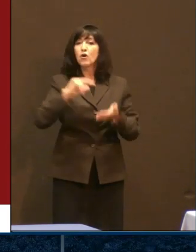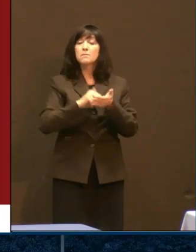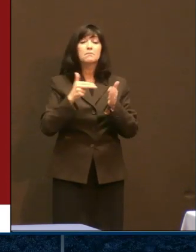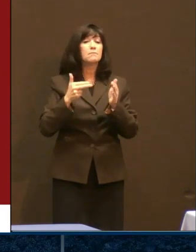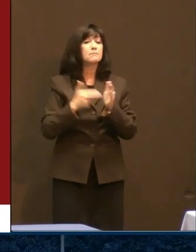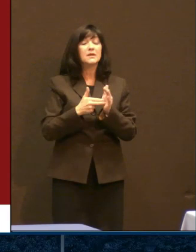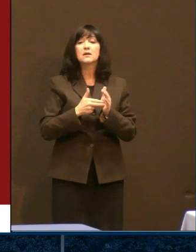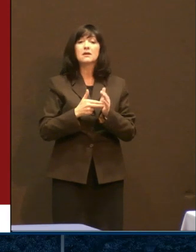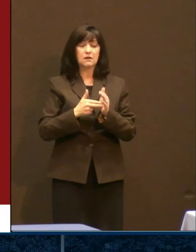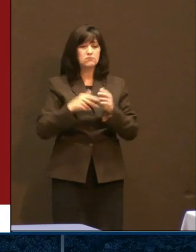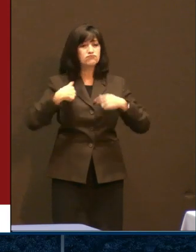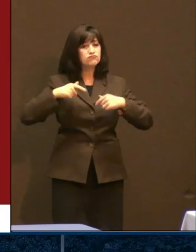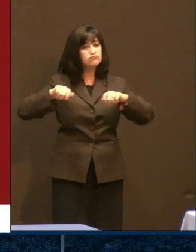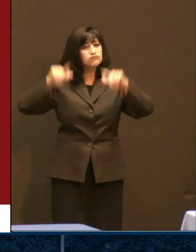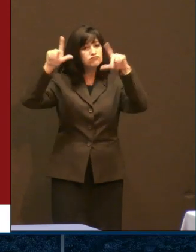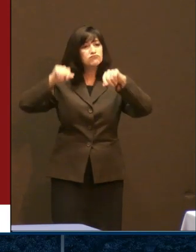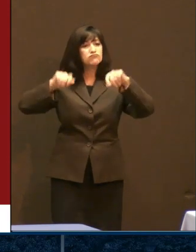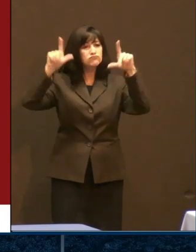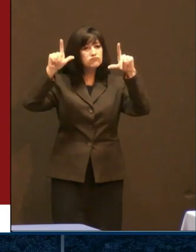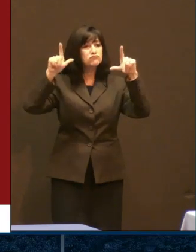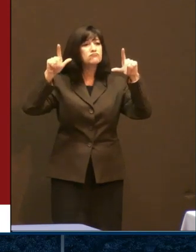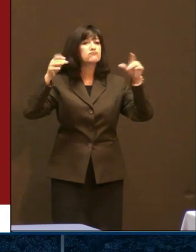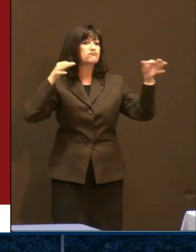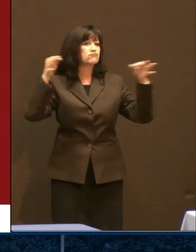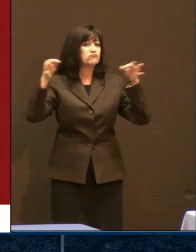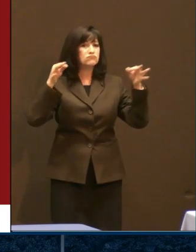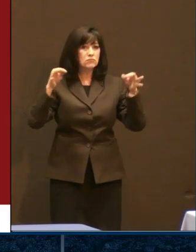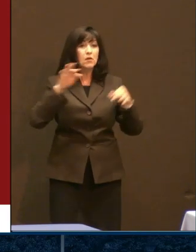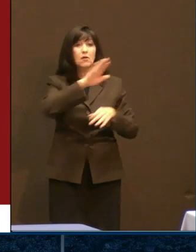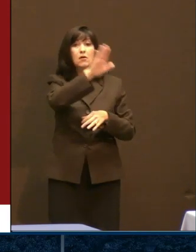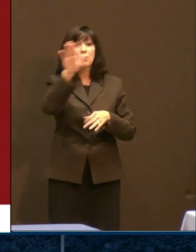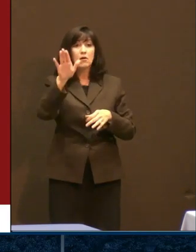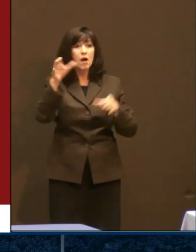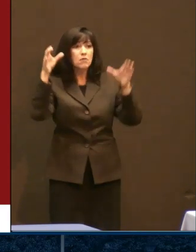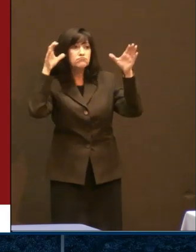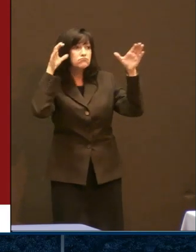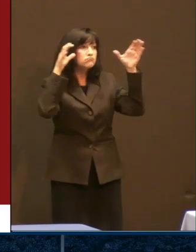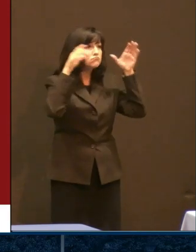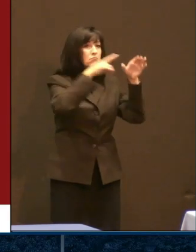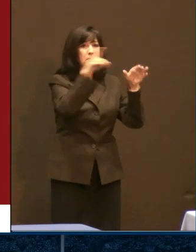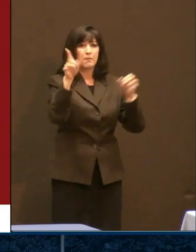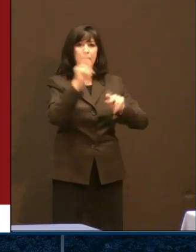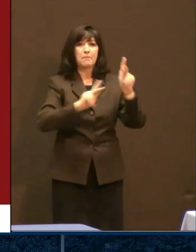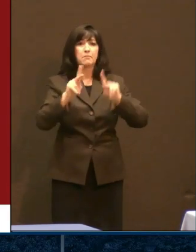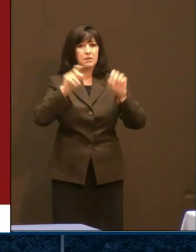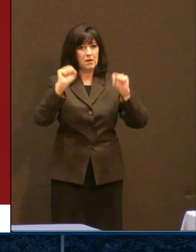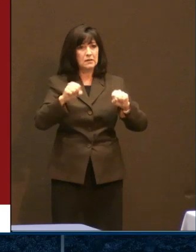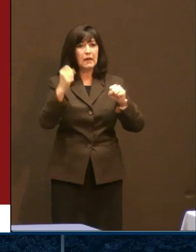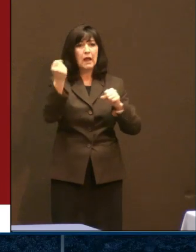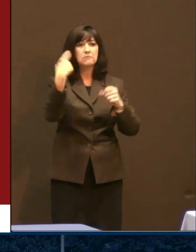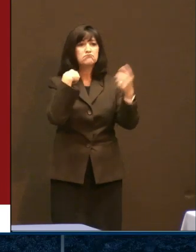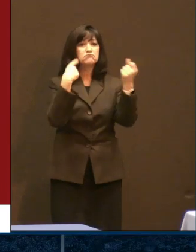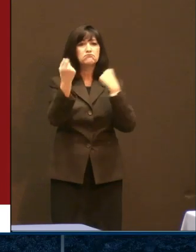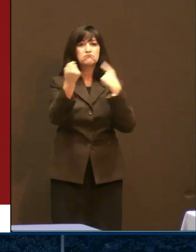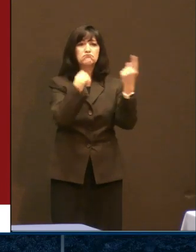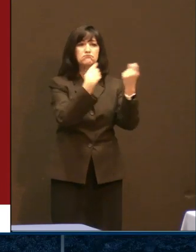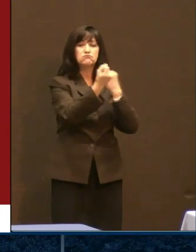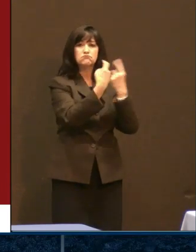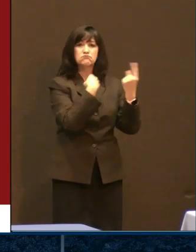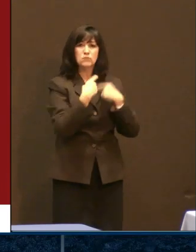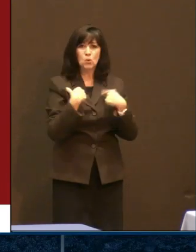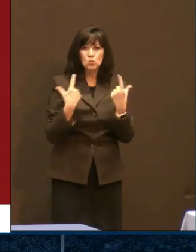and getting advice on CDC with respect to our gradual opening criteria and with respect